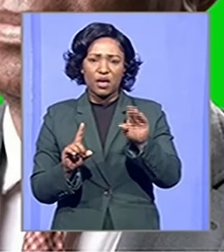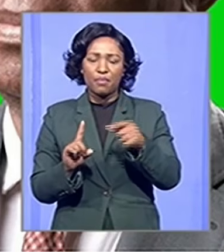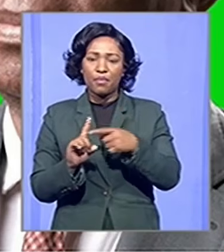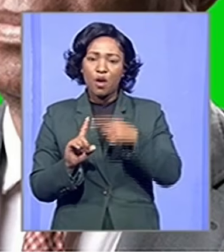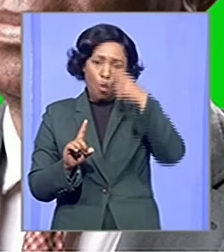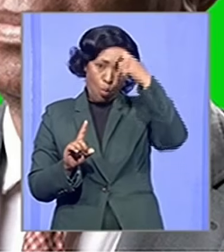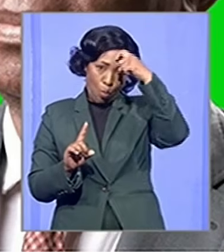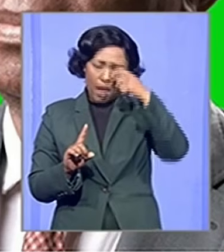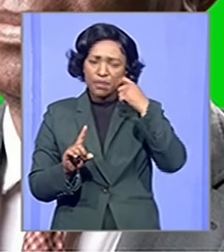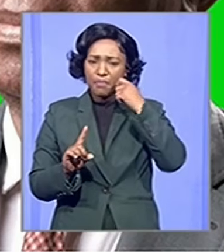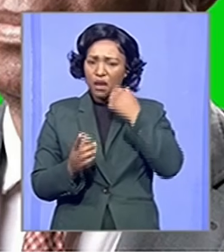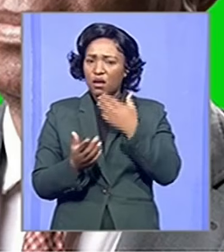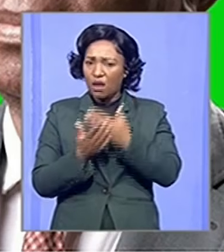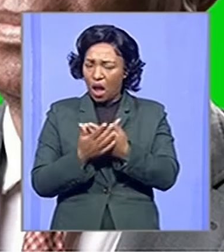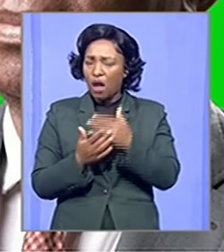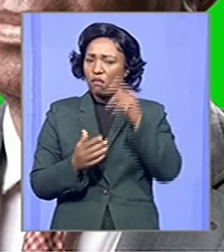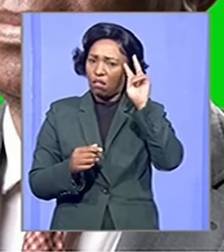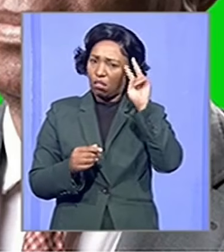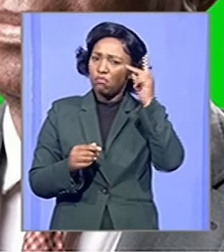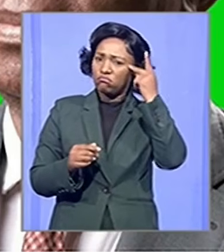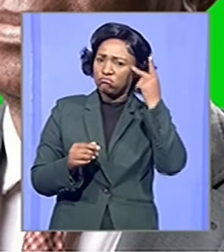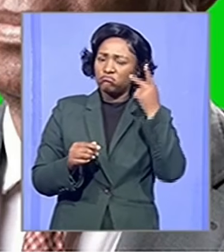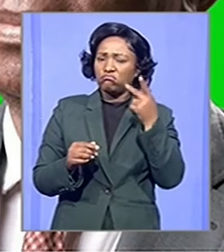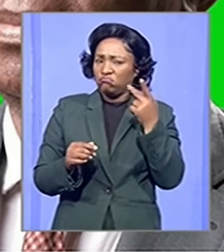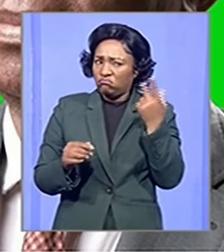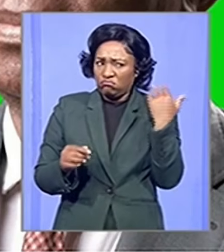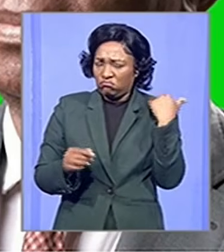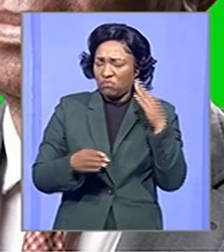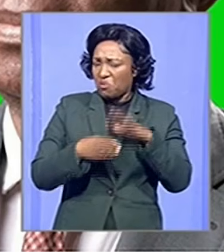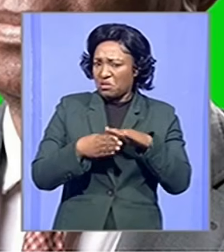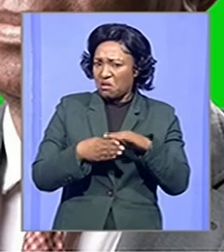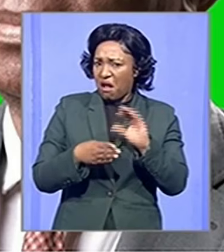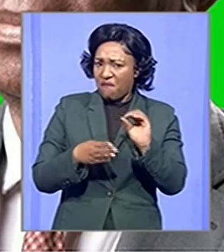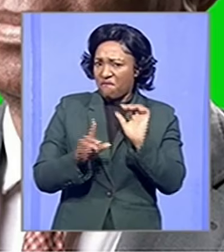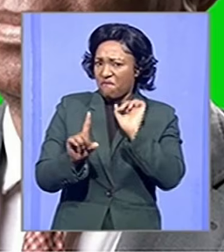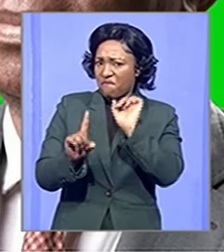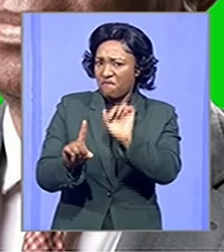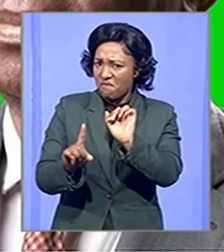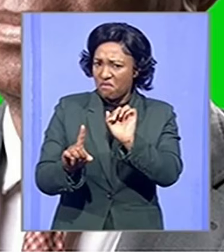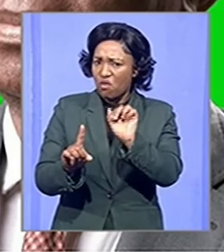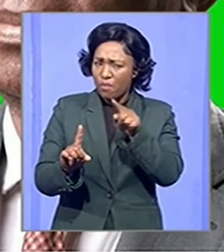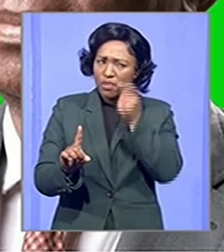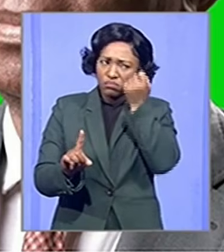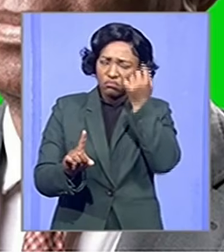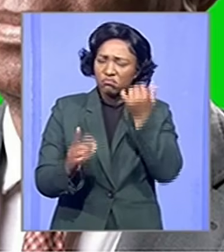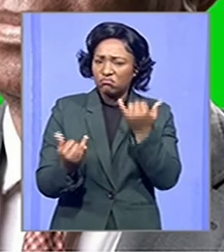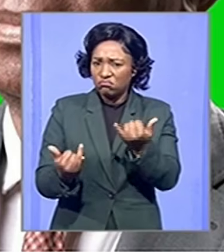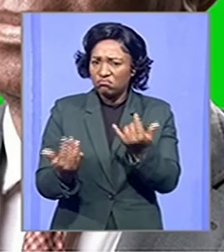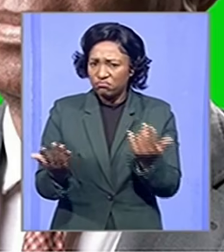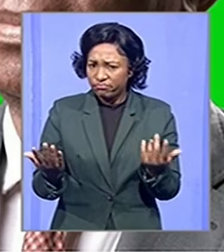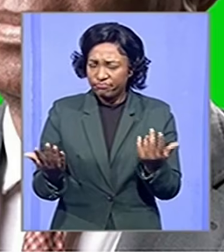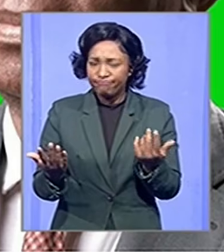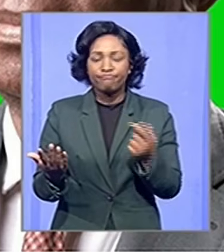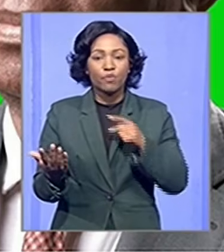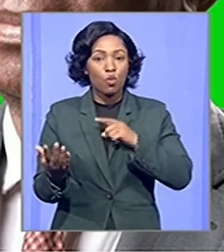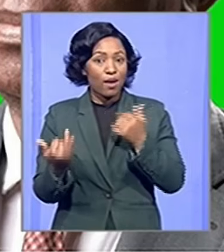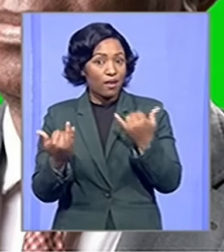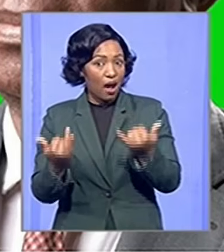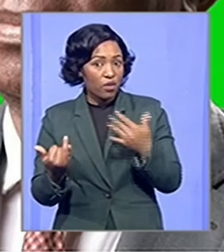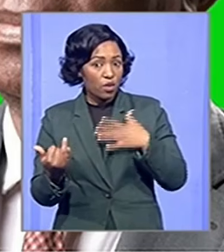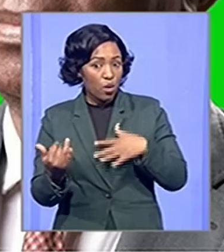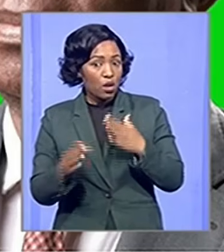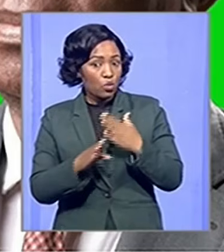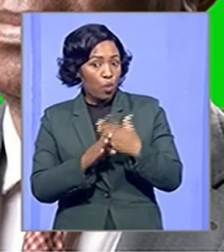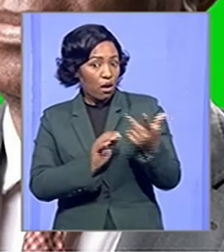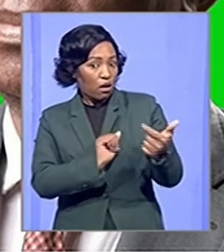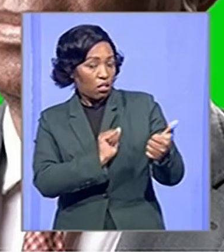mind sometimes. O ne a na le mabaka a gage a re tlamehile gore a utlwisise. So now because o batla go sebetsa le